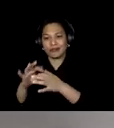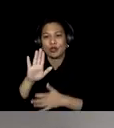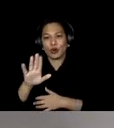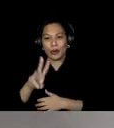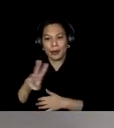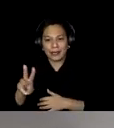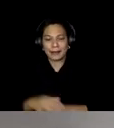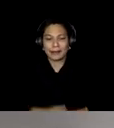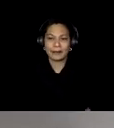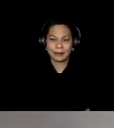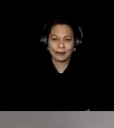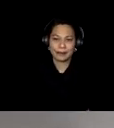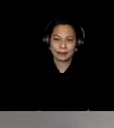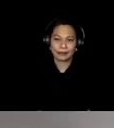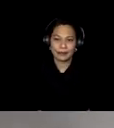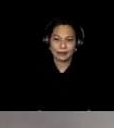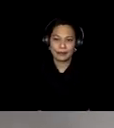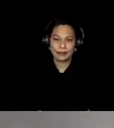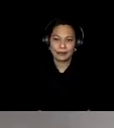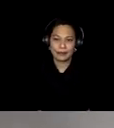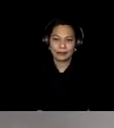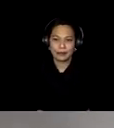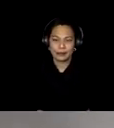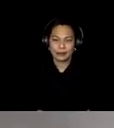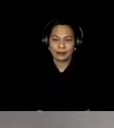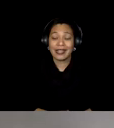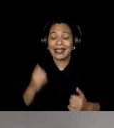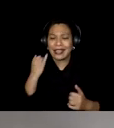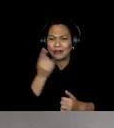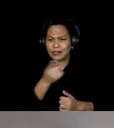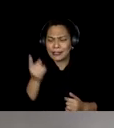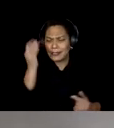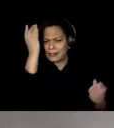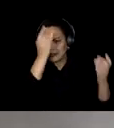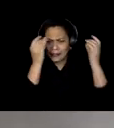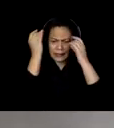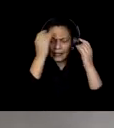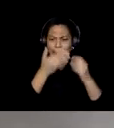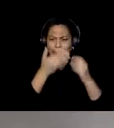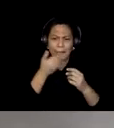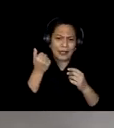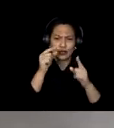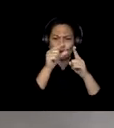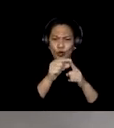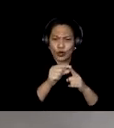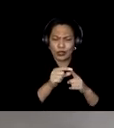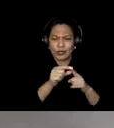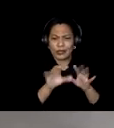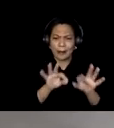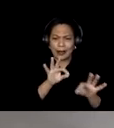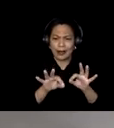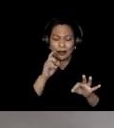One thing to think about when you're kind of brainstorming this list of words that you want to bring people to your